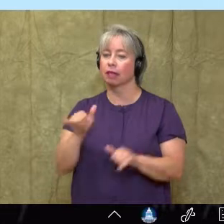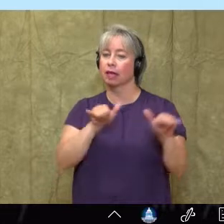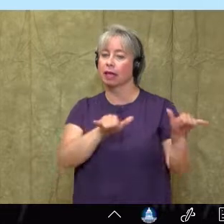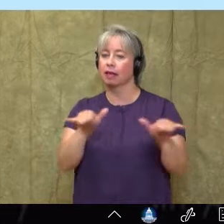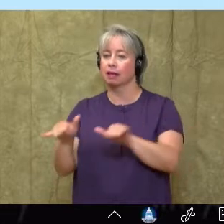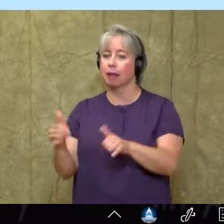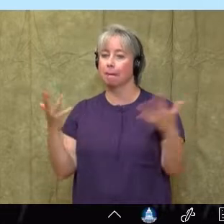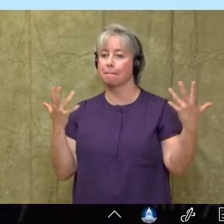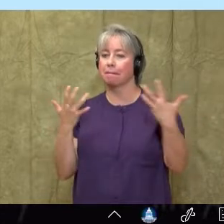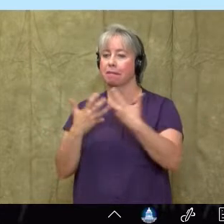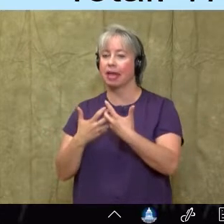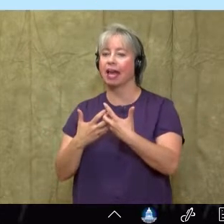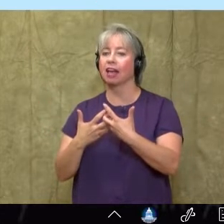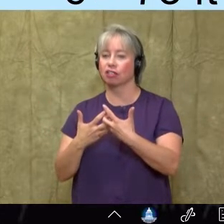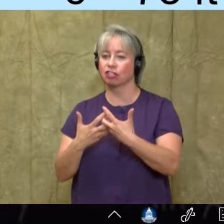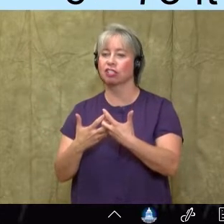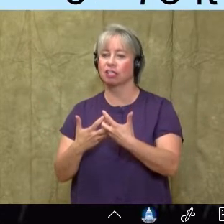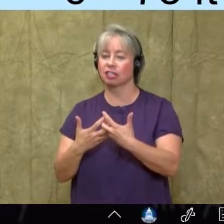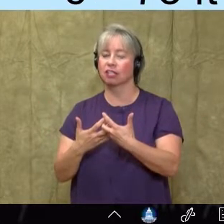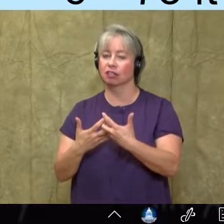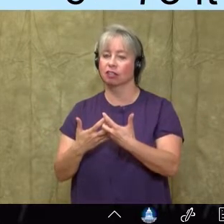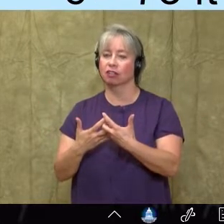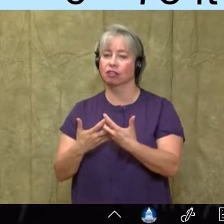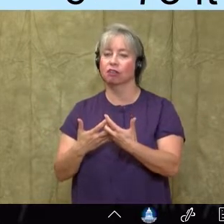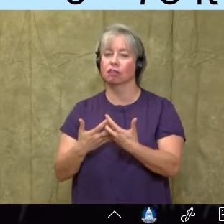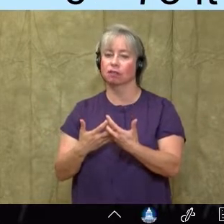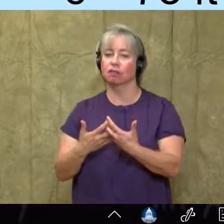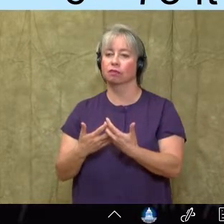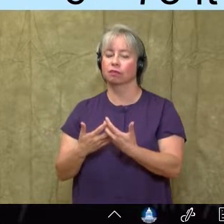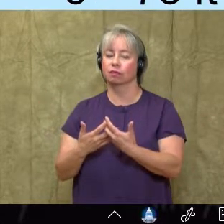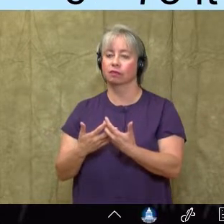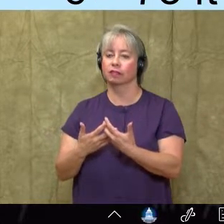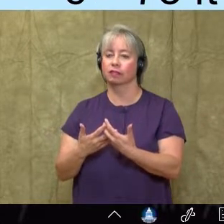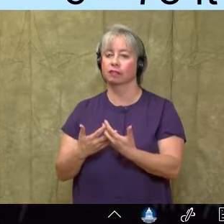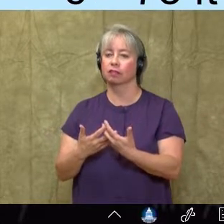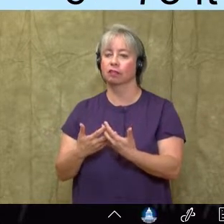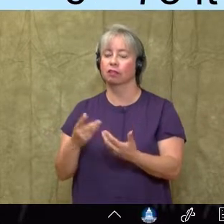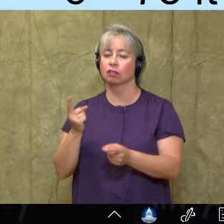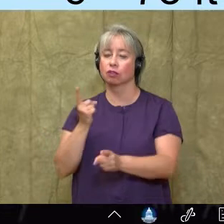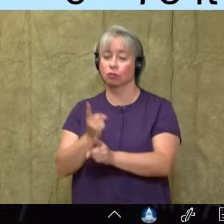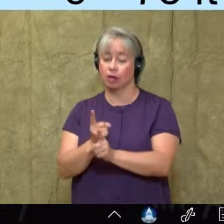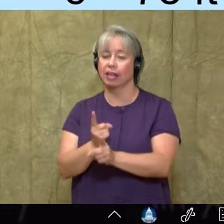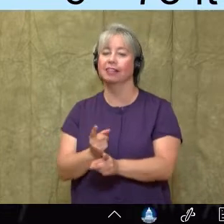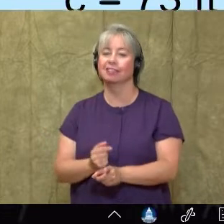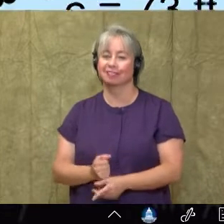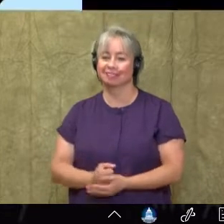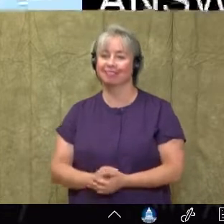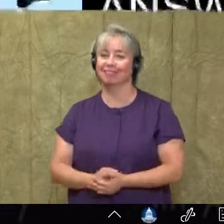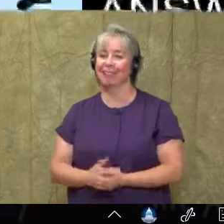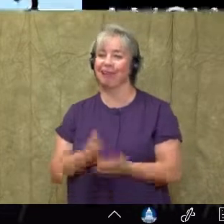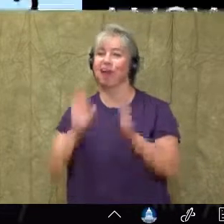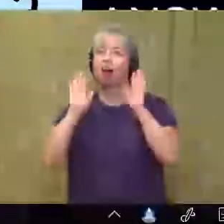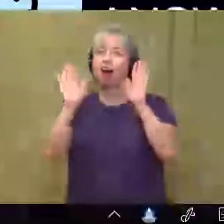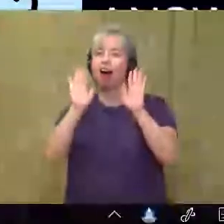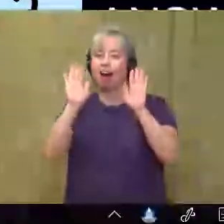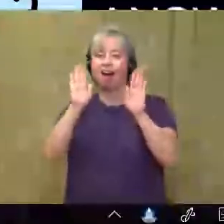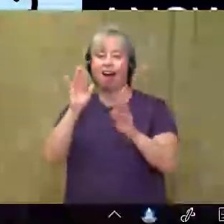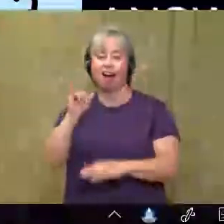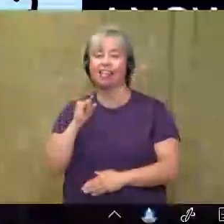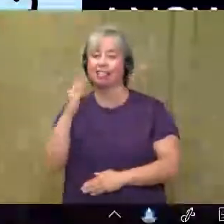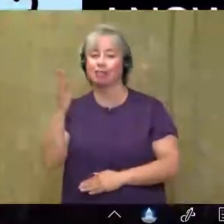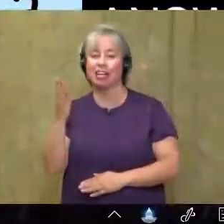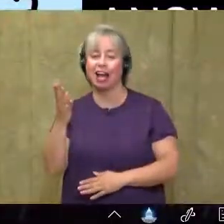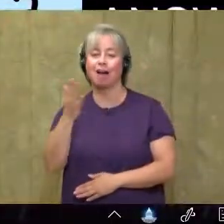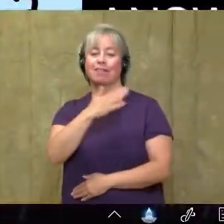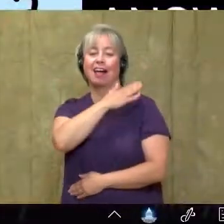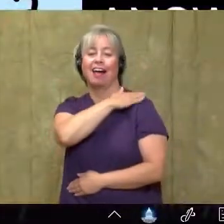Yes, 73 feet diagonally and 176 feet in total. Great job. Give